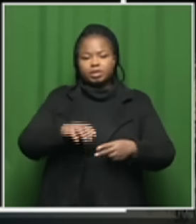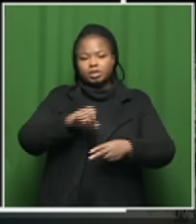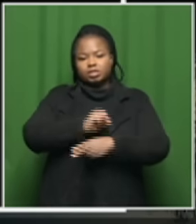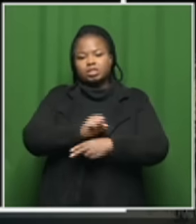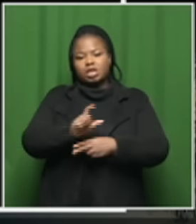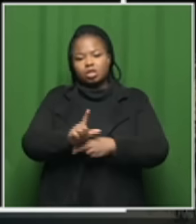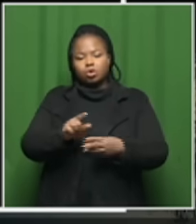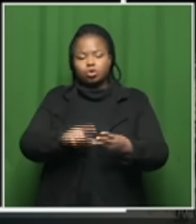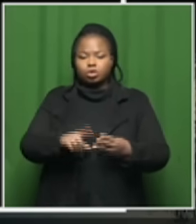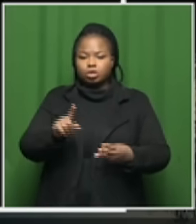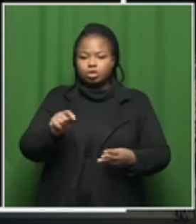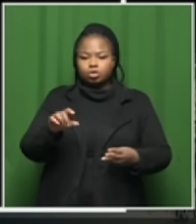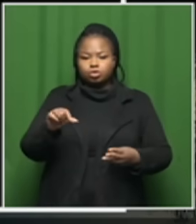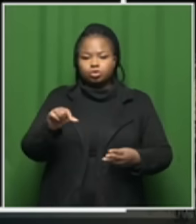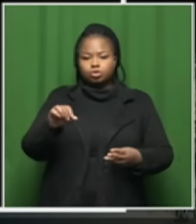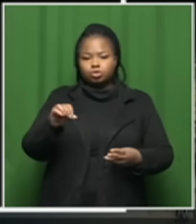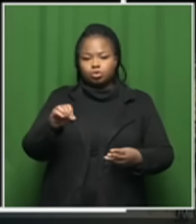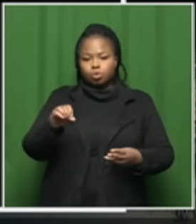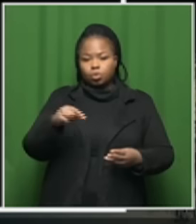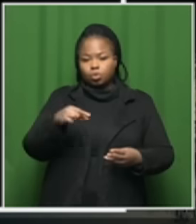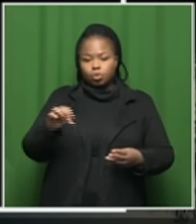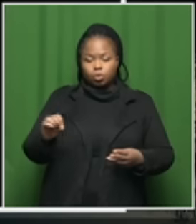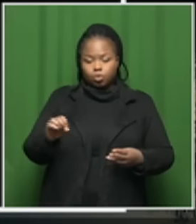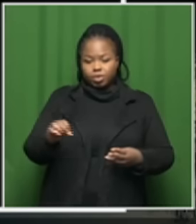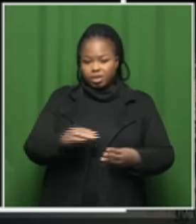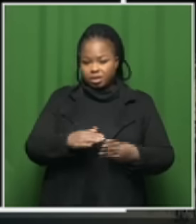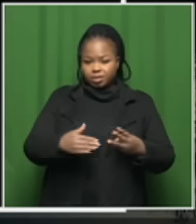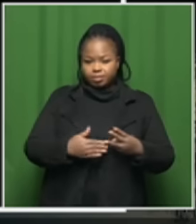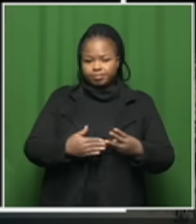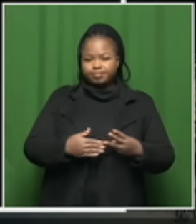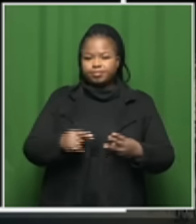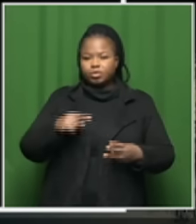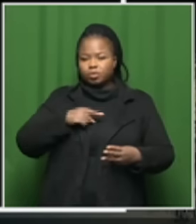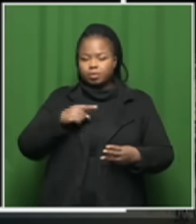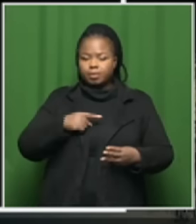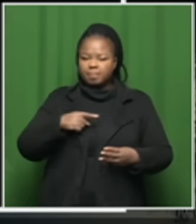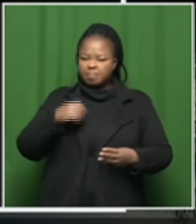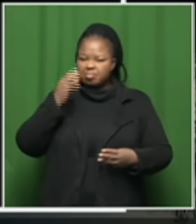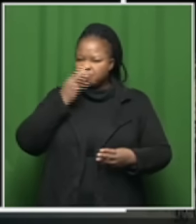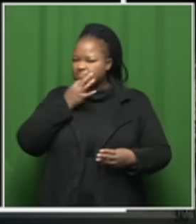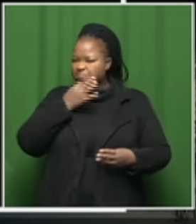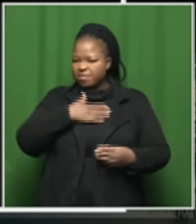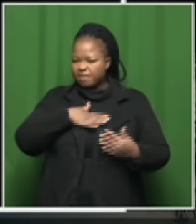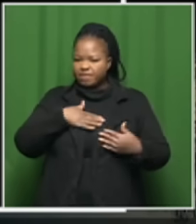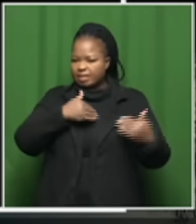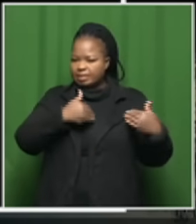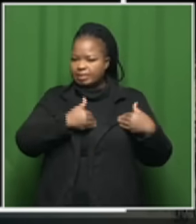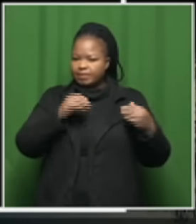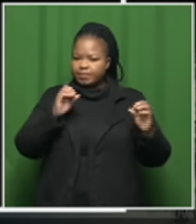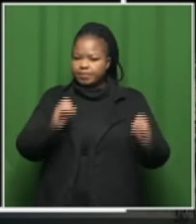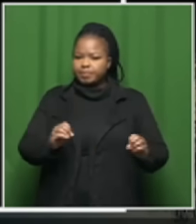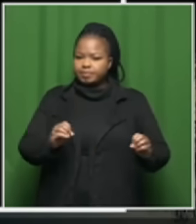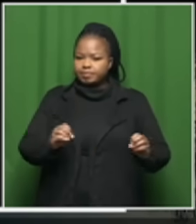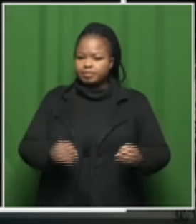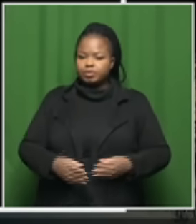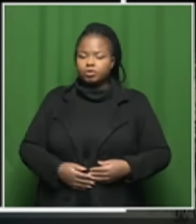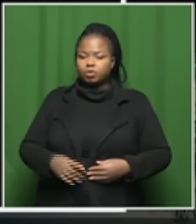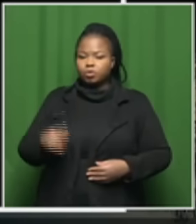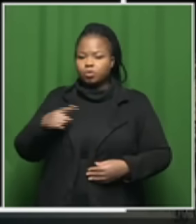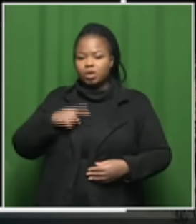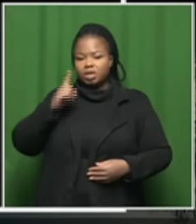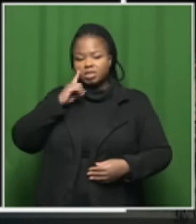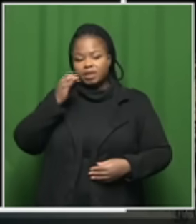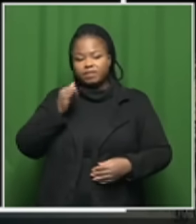and Togo. And the argument there is about the security and that a vetting system in